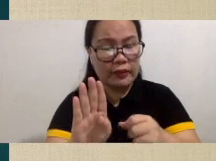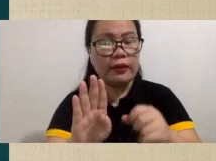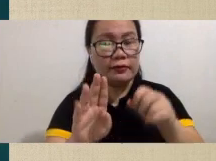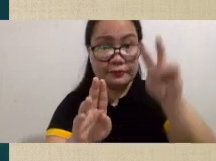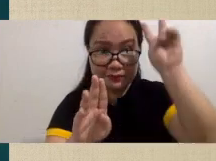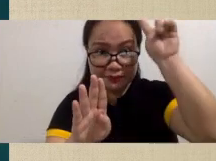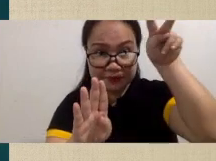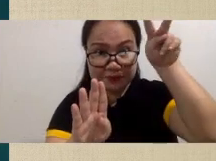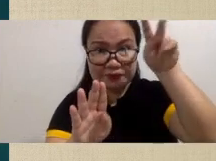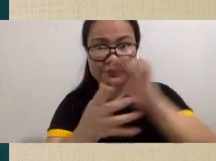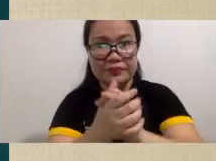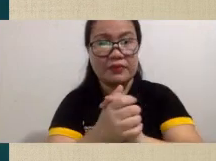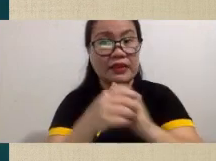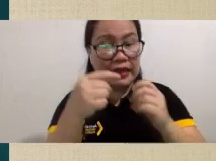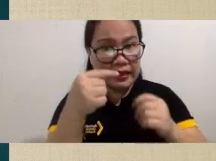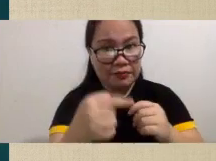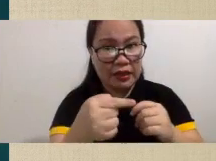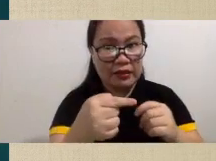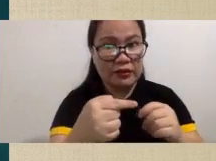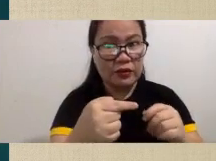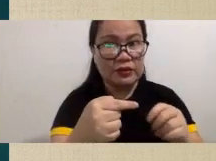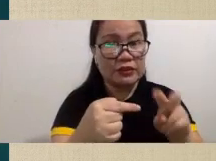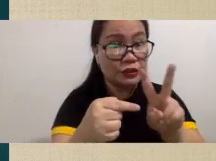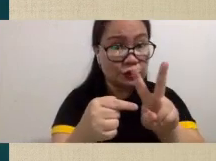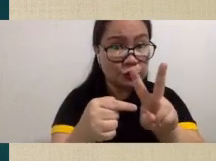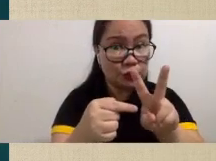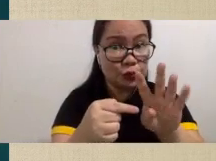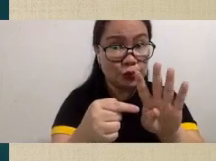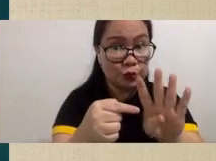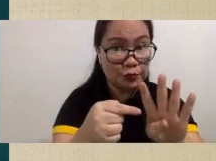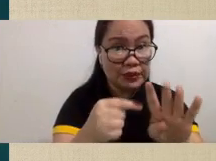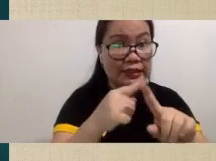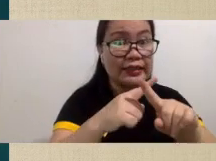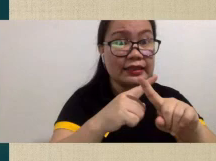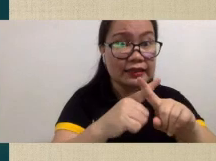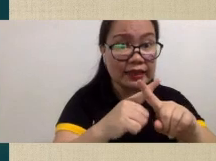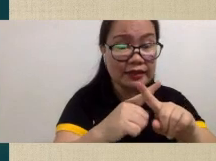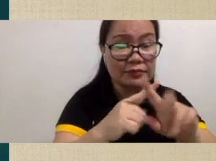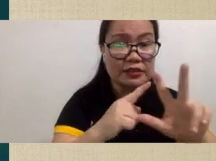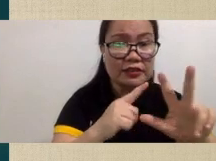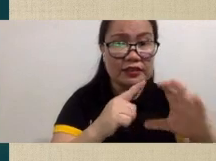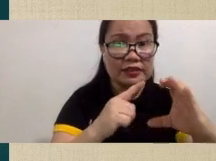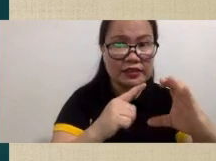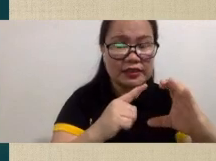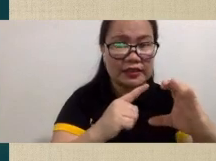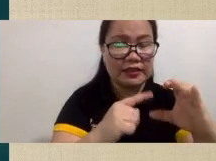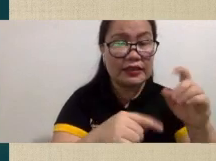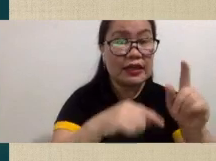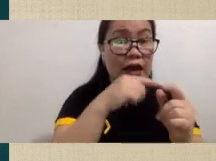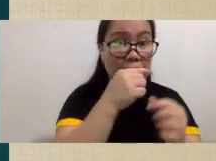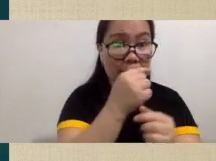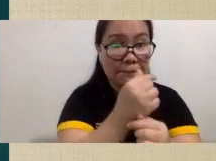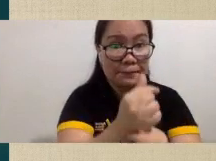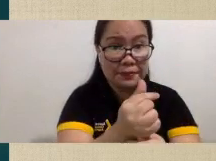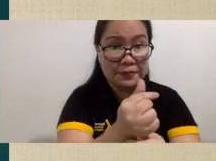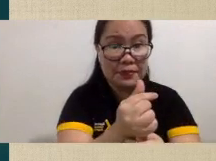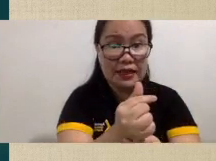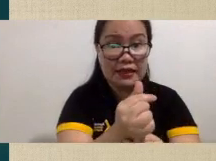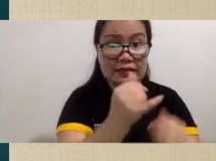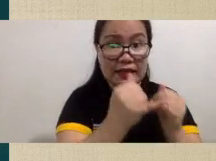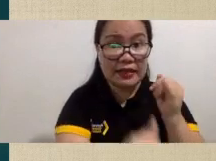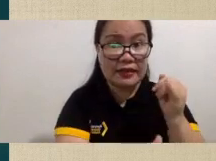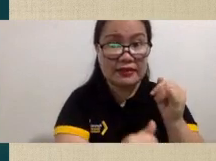ay 2b. And then, minus x is 2b, y is 3c. Ita-times natin